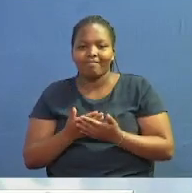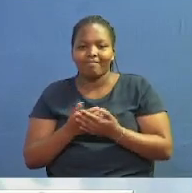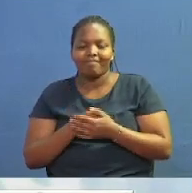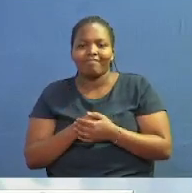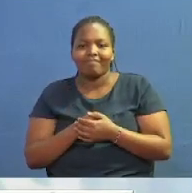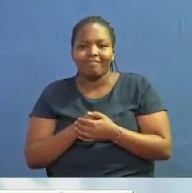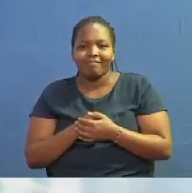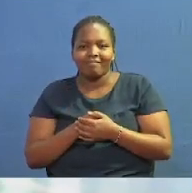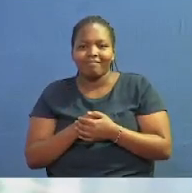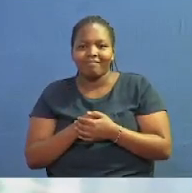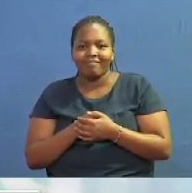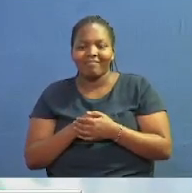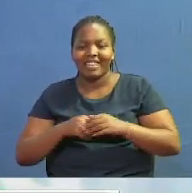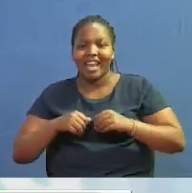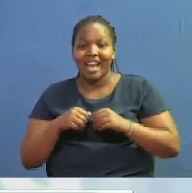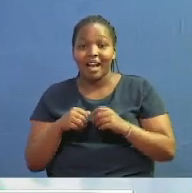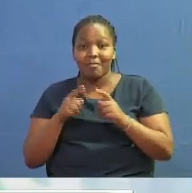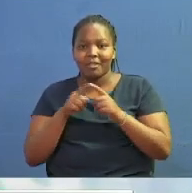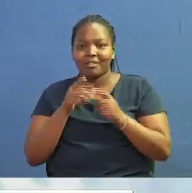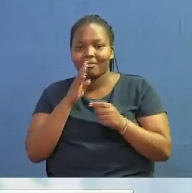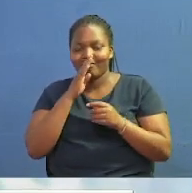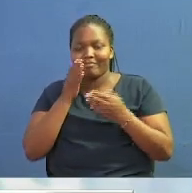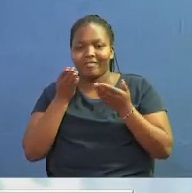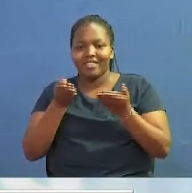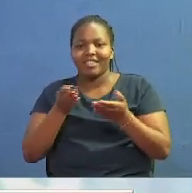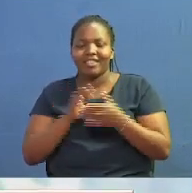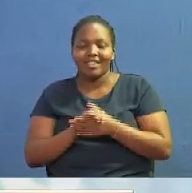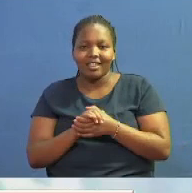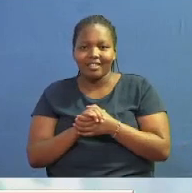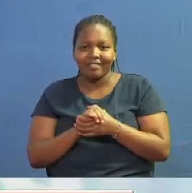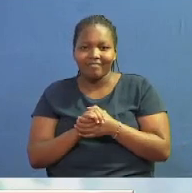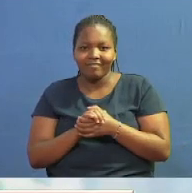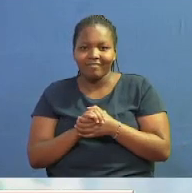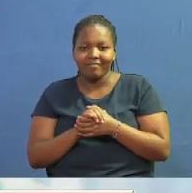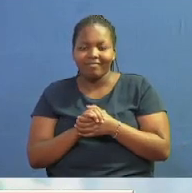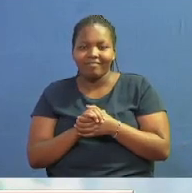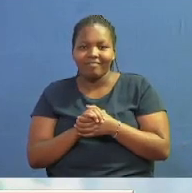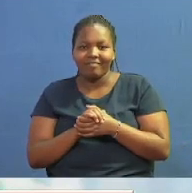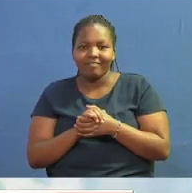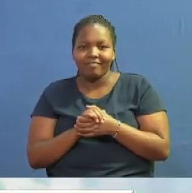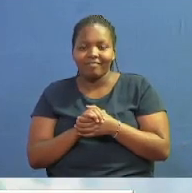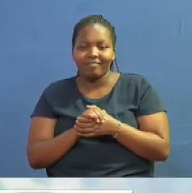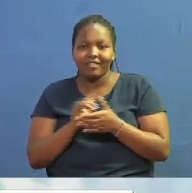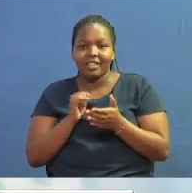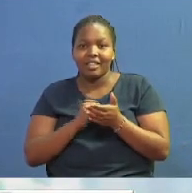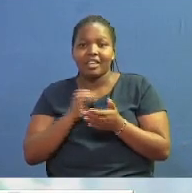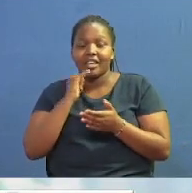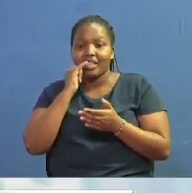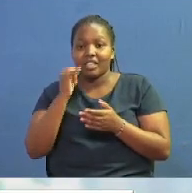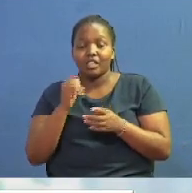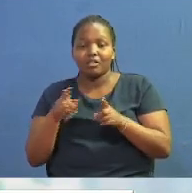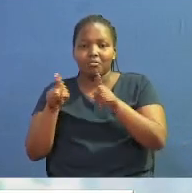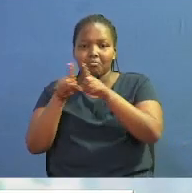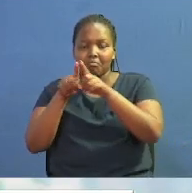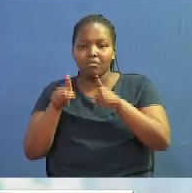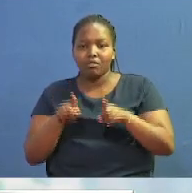Mercy. Very excited to be here today and to do this discussion with you. It's also a very